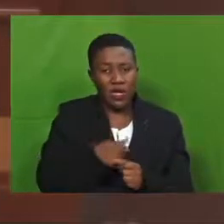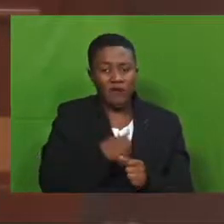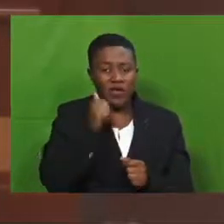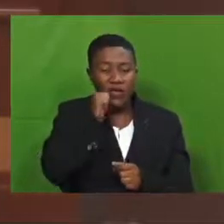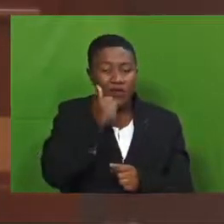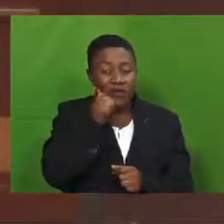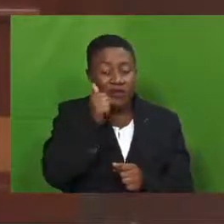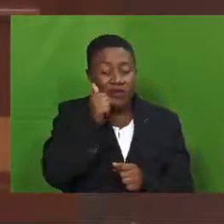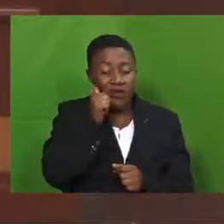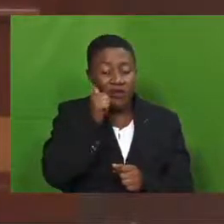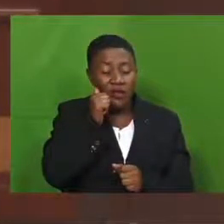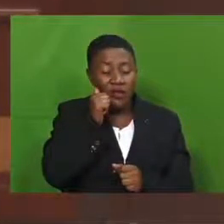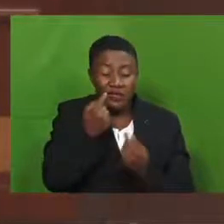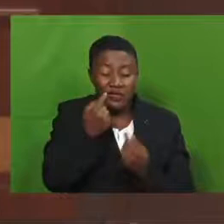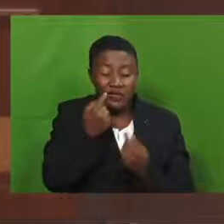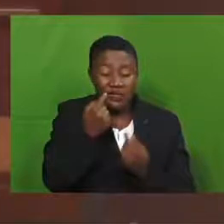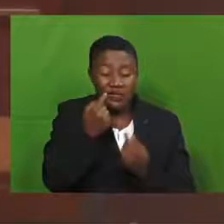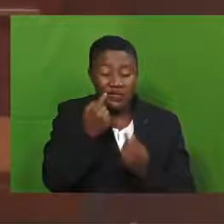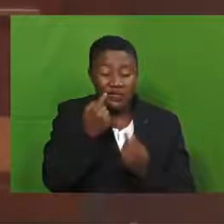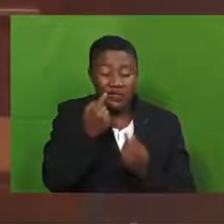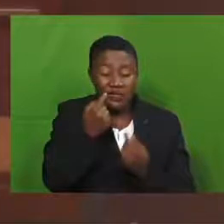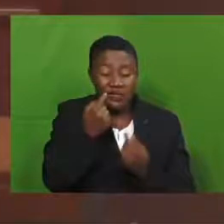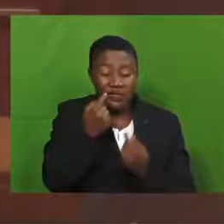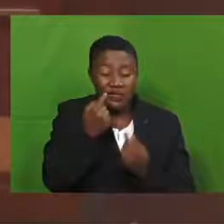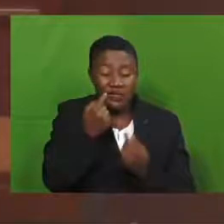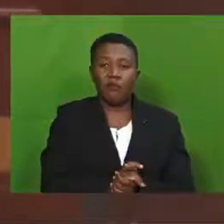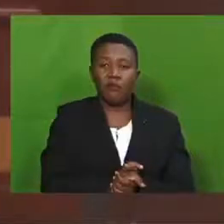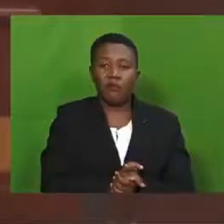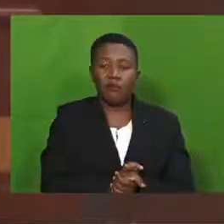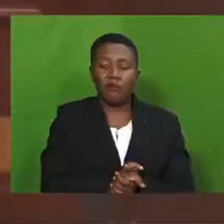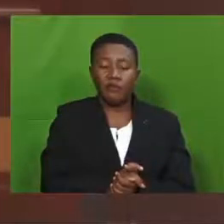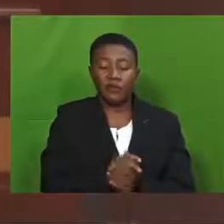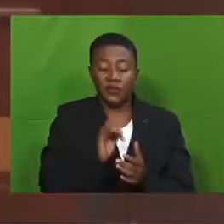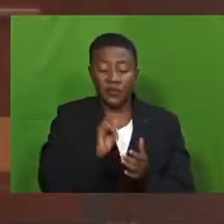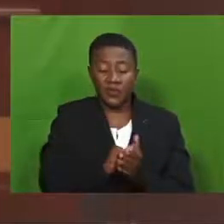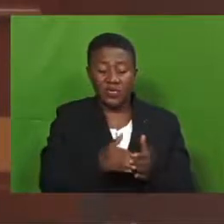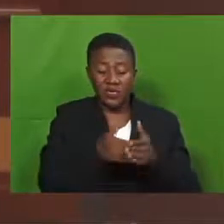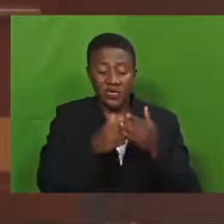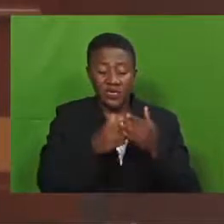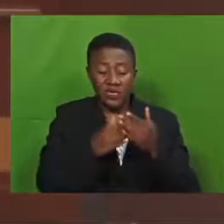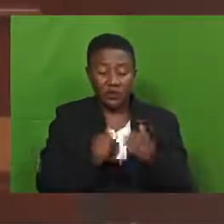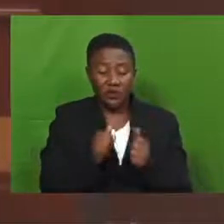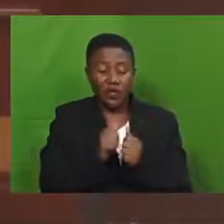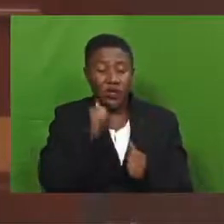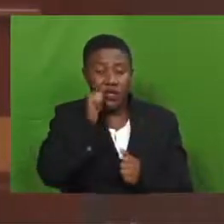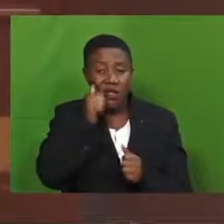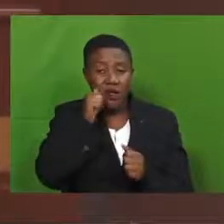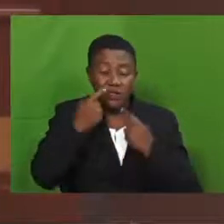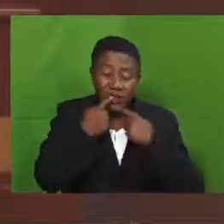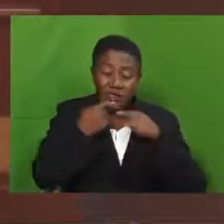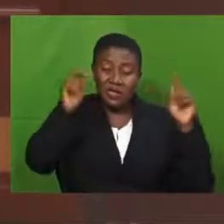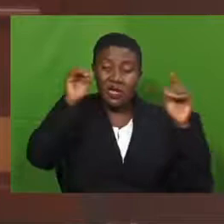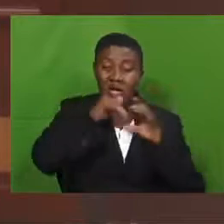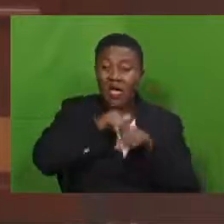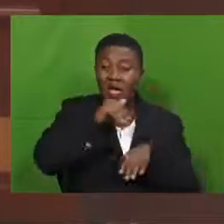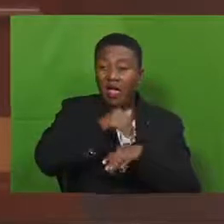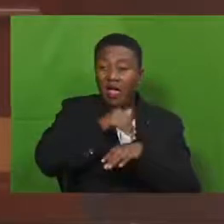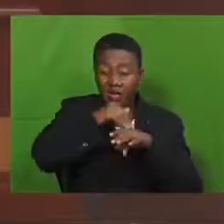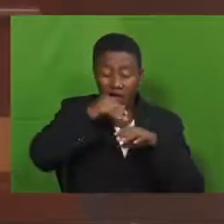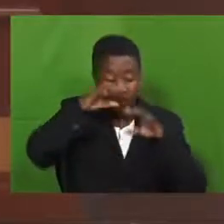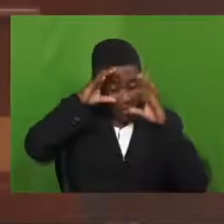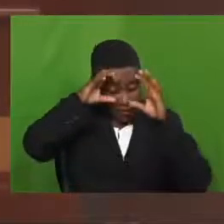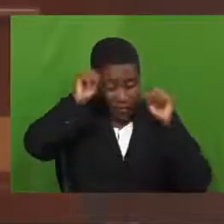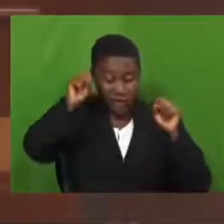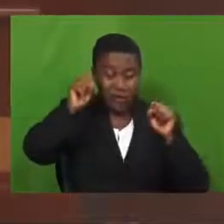To a very large extent, his input was what culminated to the daily briefings we had at the Flagstaff House. Because every